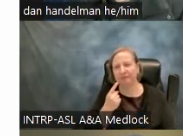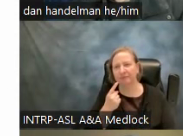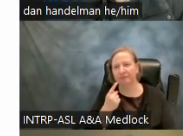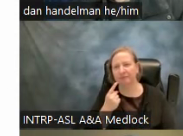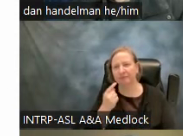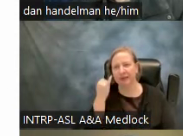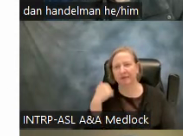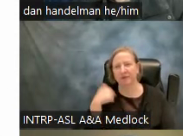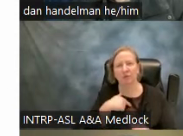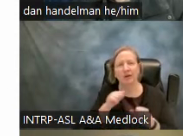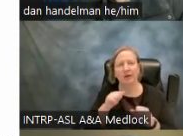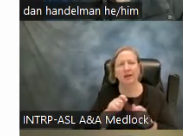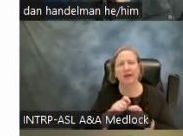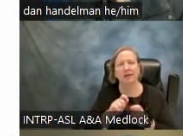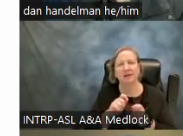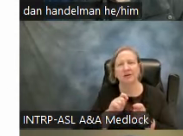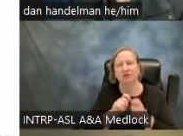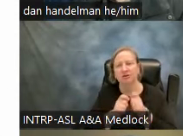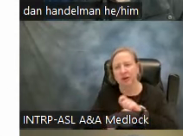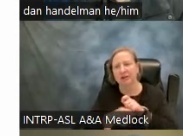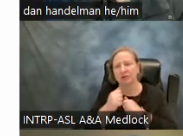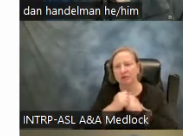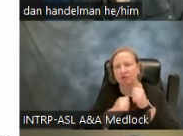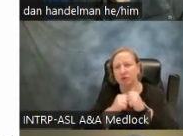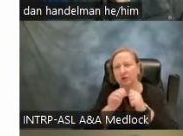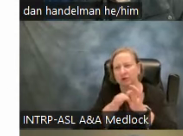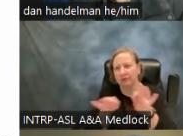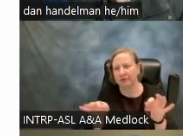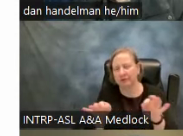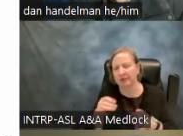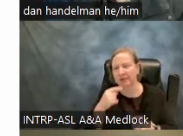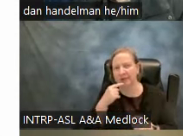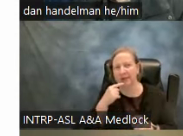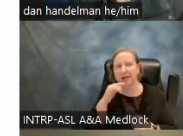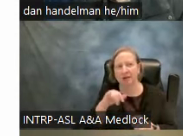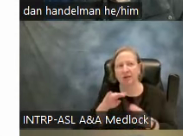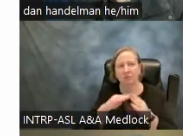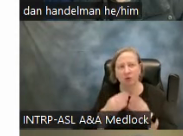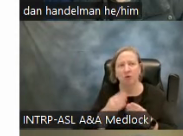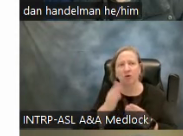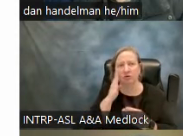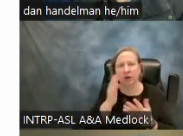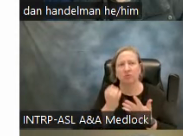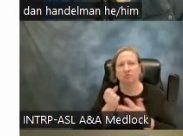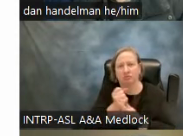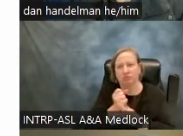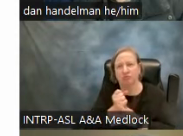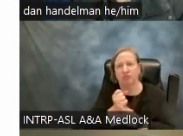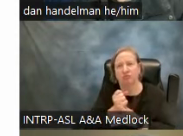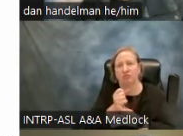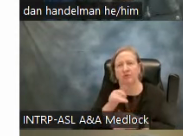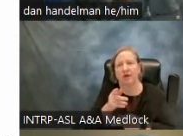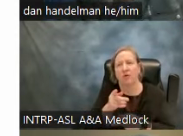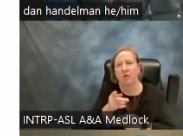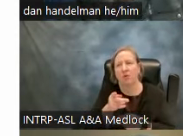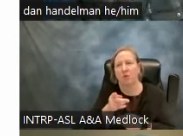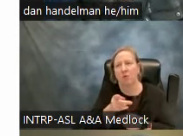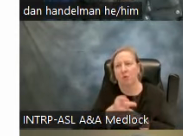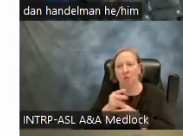whether we could just restructure the sentence and just say that the Bureau shall prioritize the Oversight